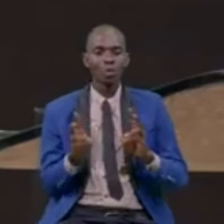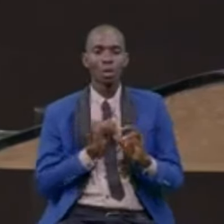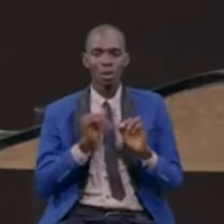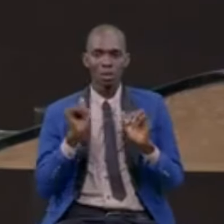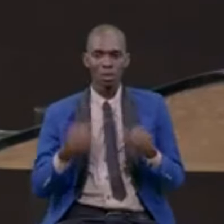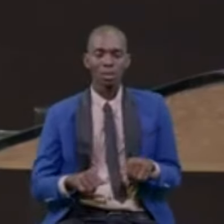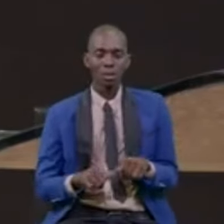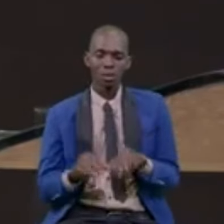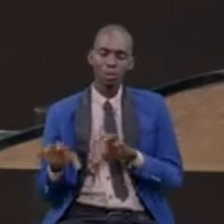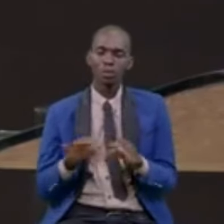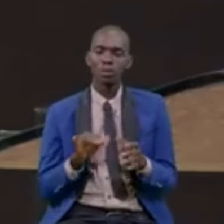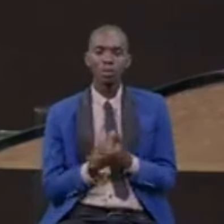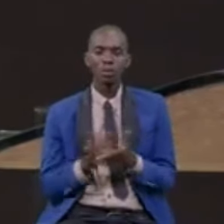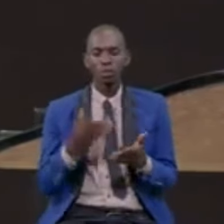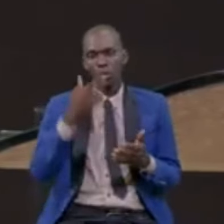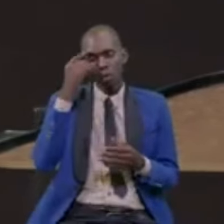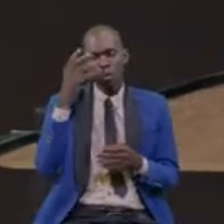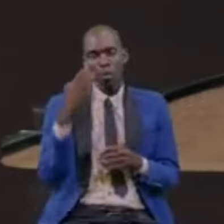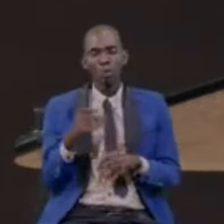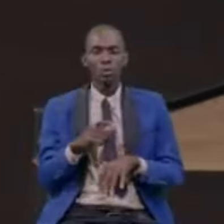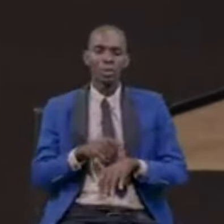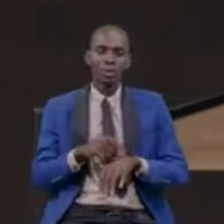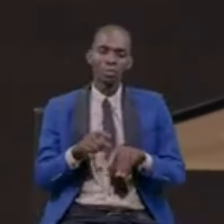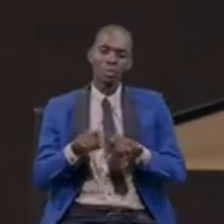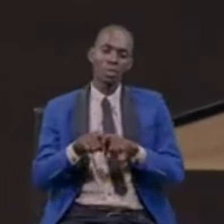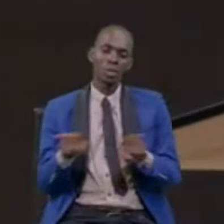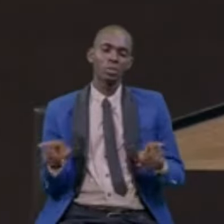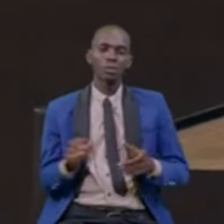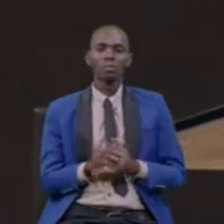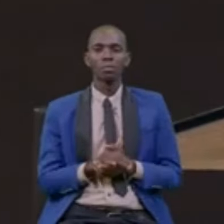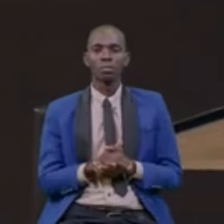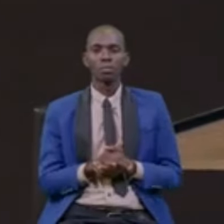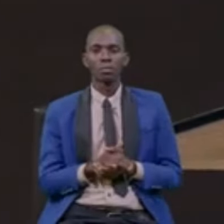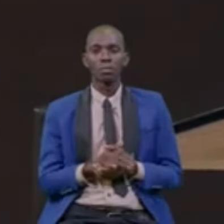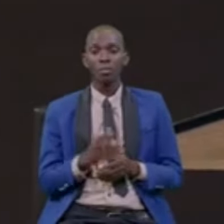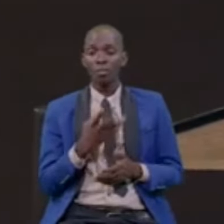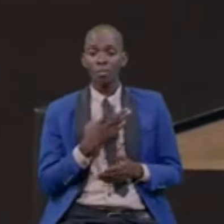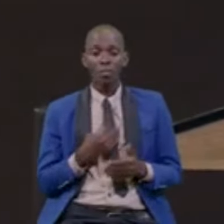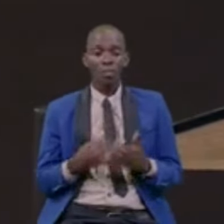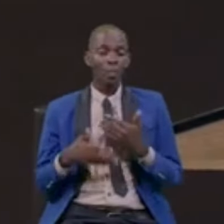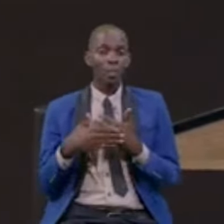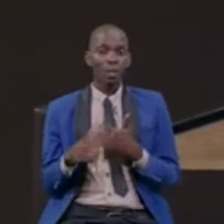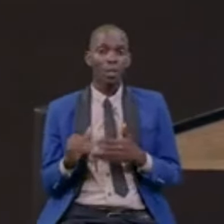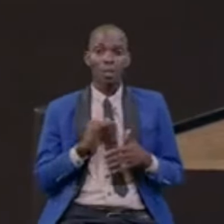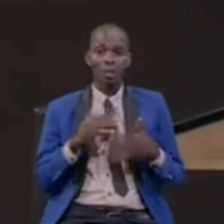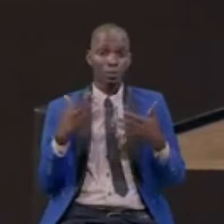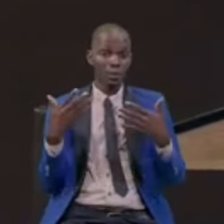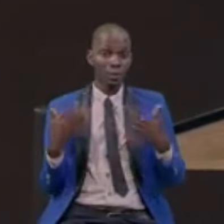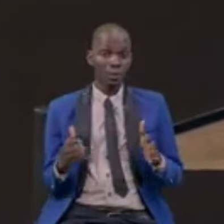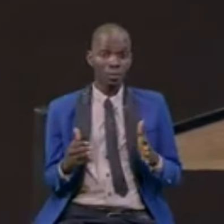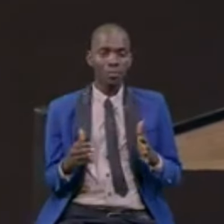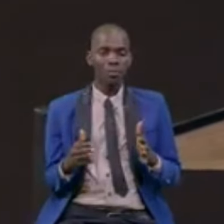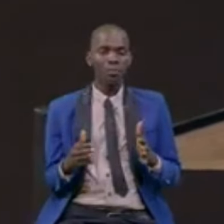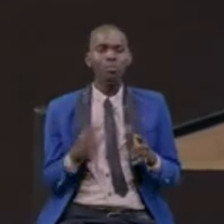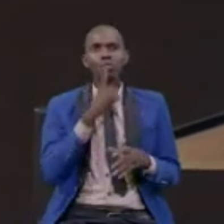because of our time difference. And then after I finished, actually, I went